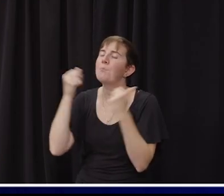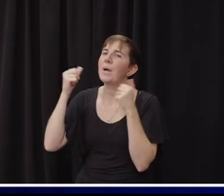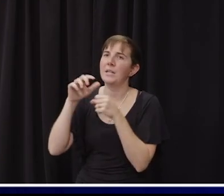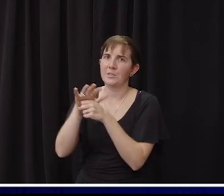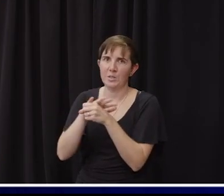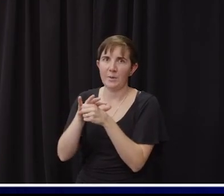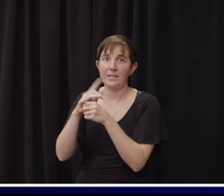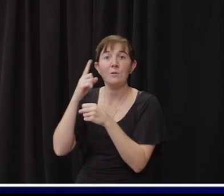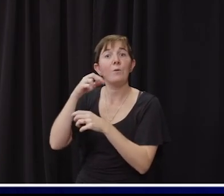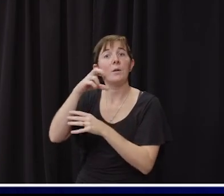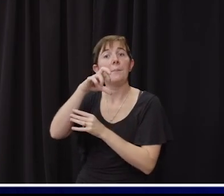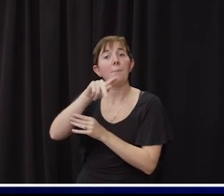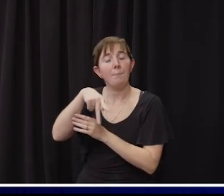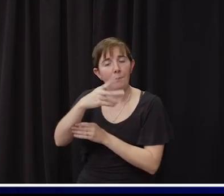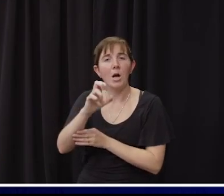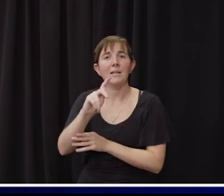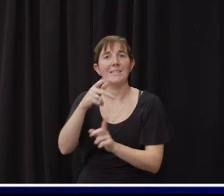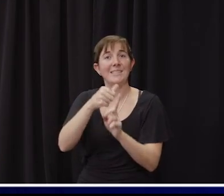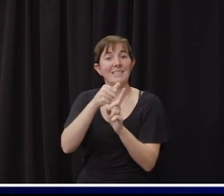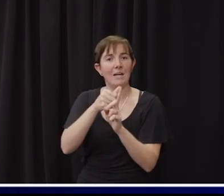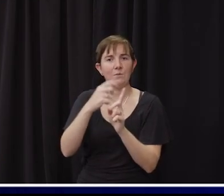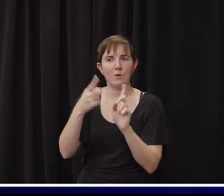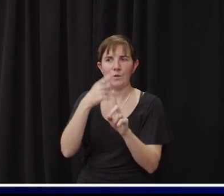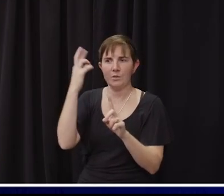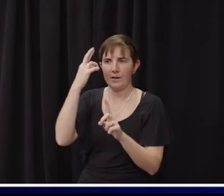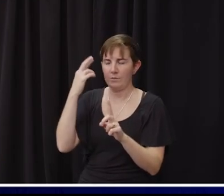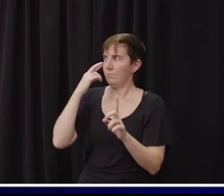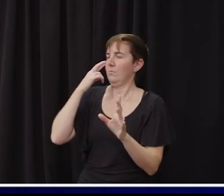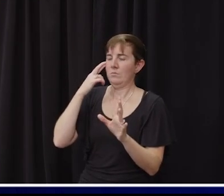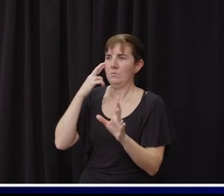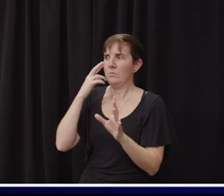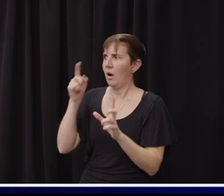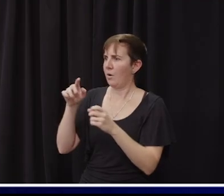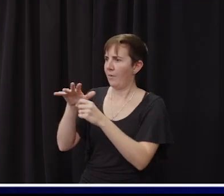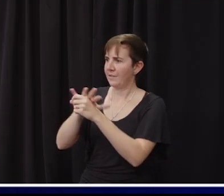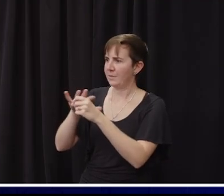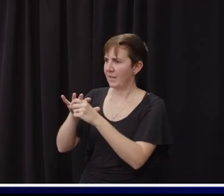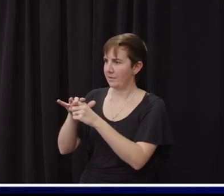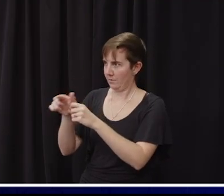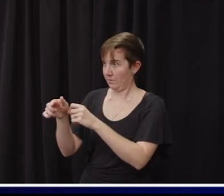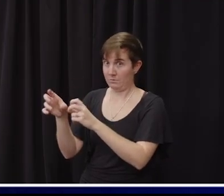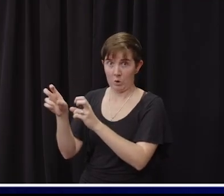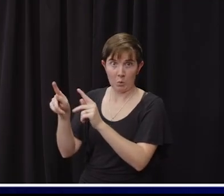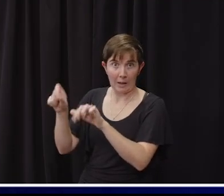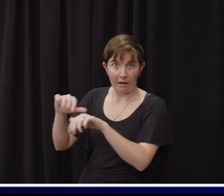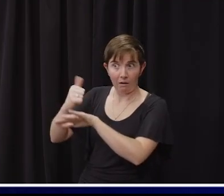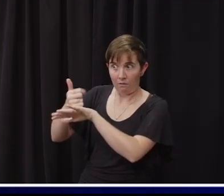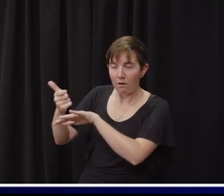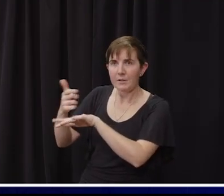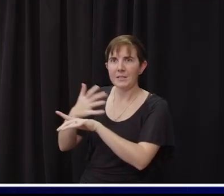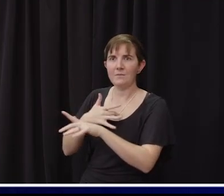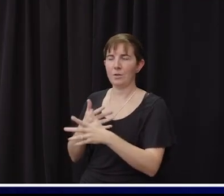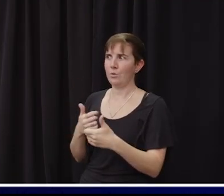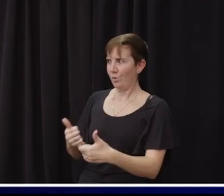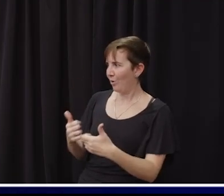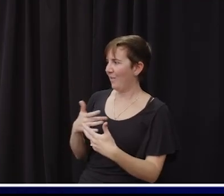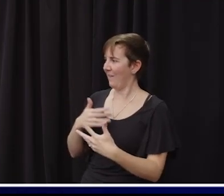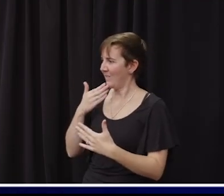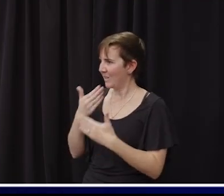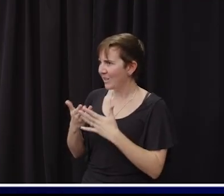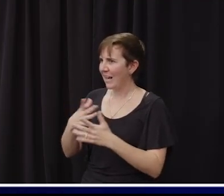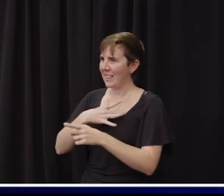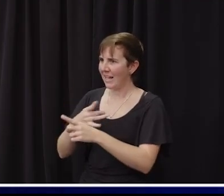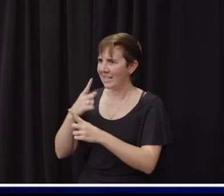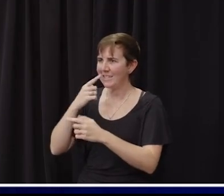space. And for the park, it was their first time realizing that these spaces are okay, they feel good, they feel safe, and they're built